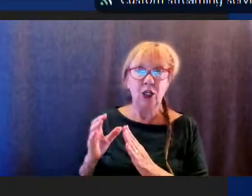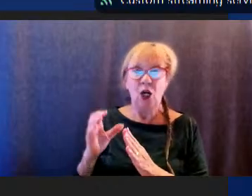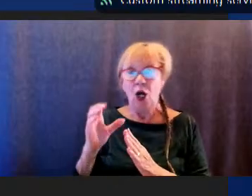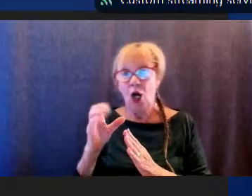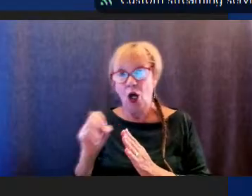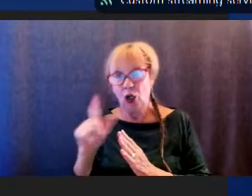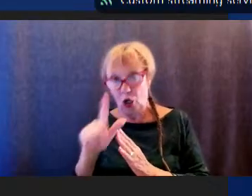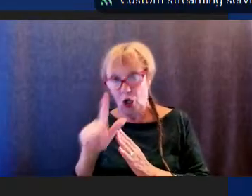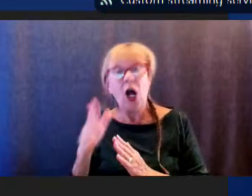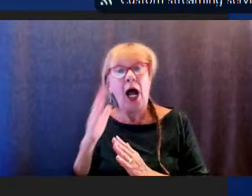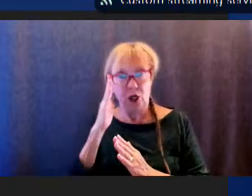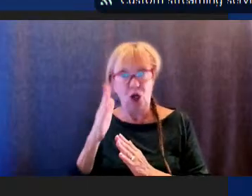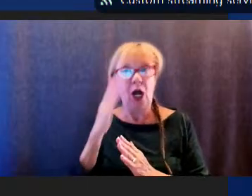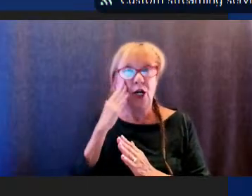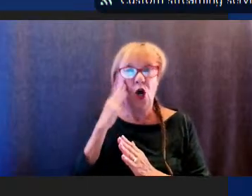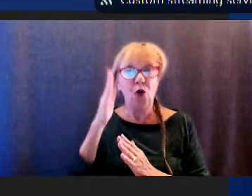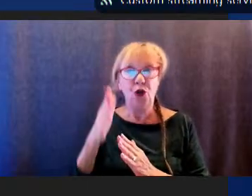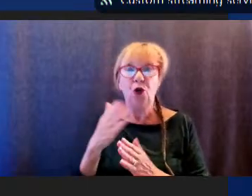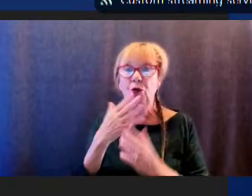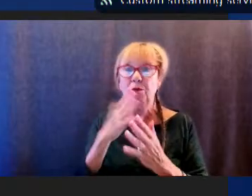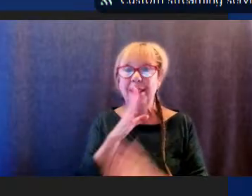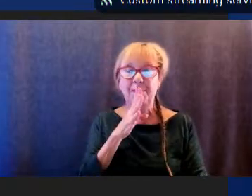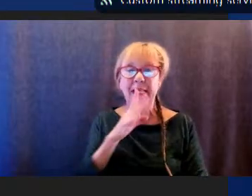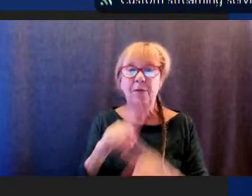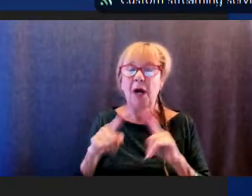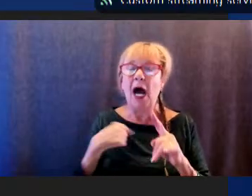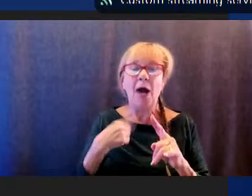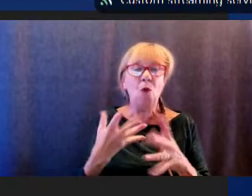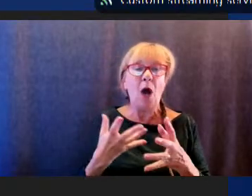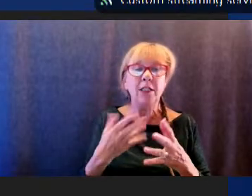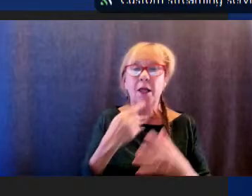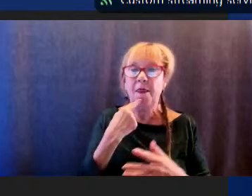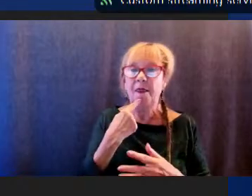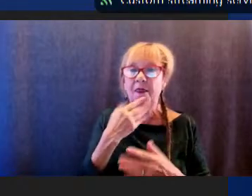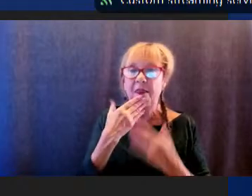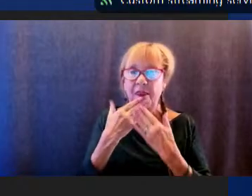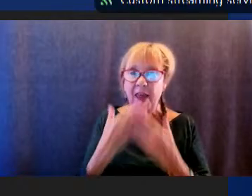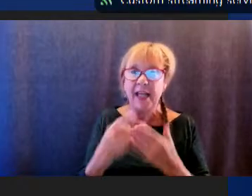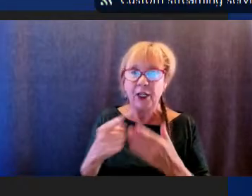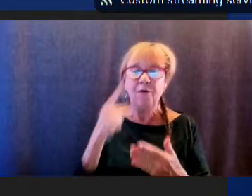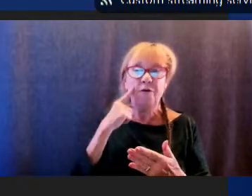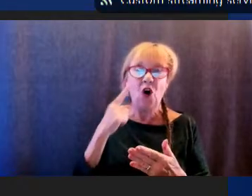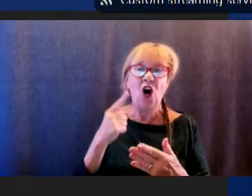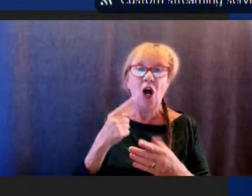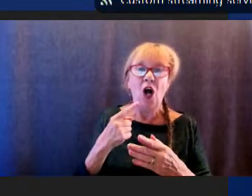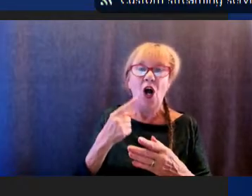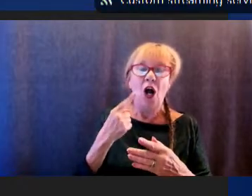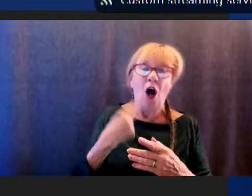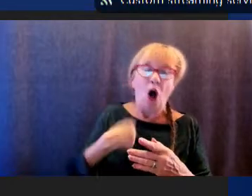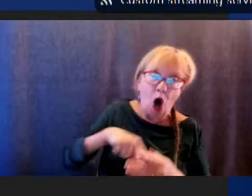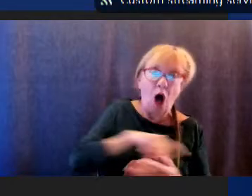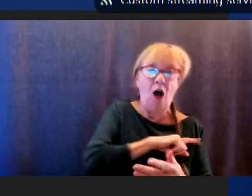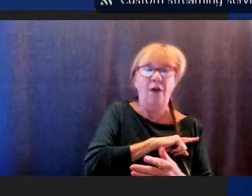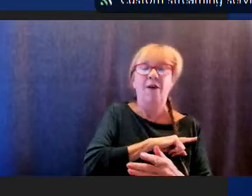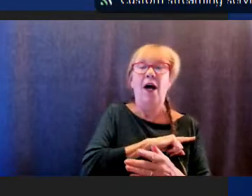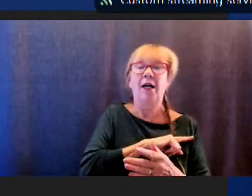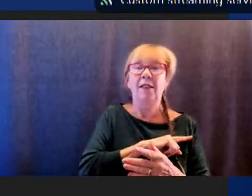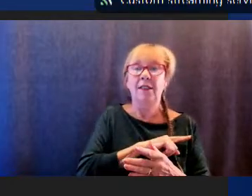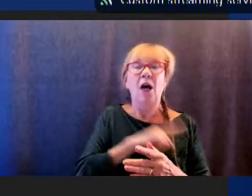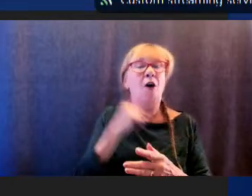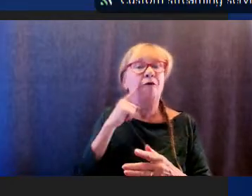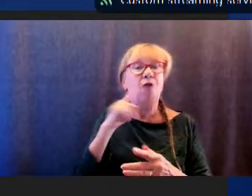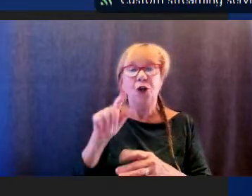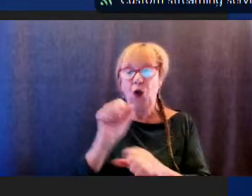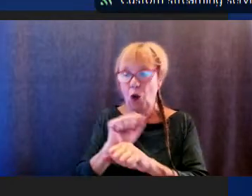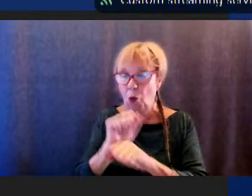just want to thank you on behalf of all the Altadena residents for not only the work that you and your team have done, but also for the compassion